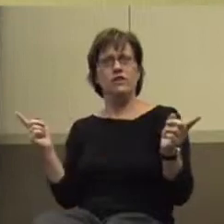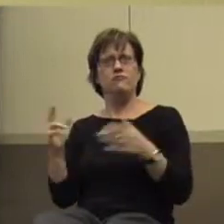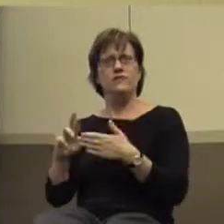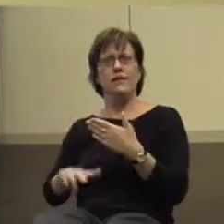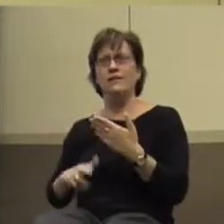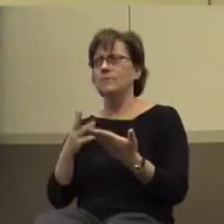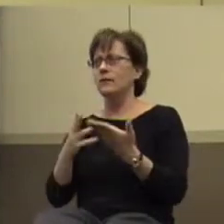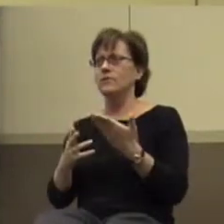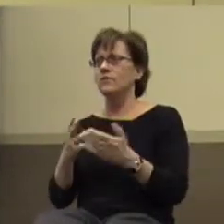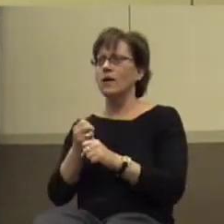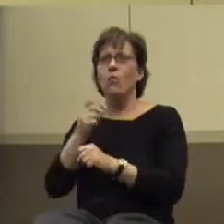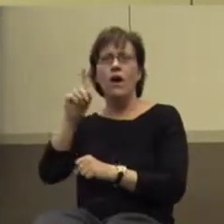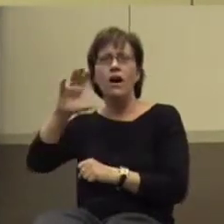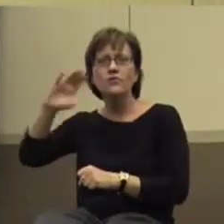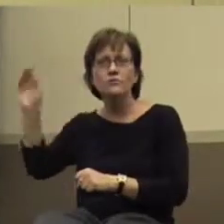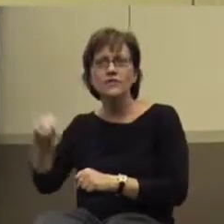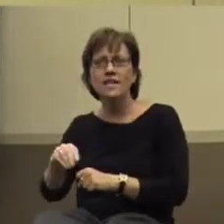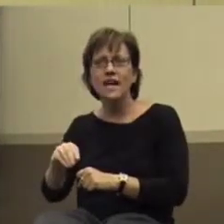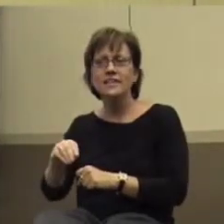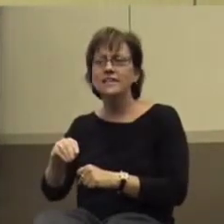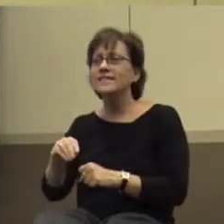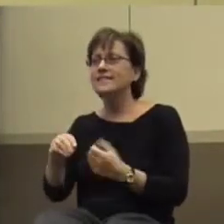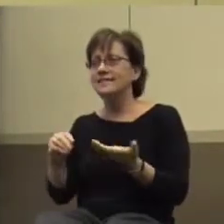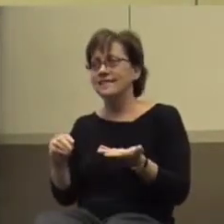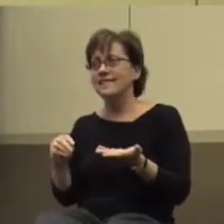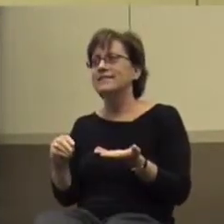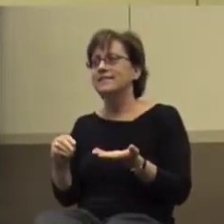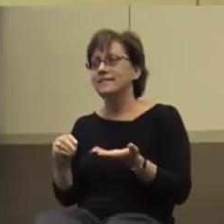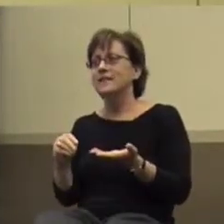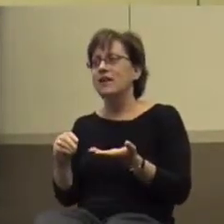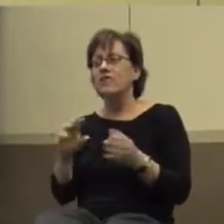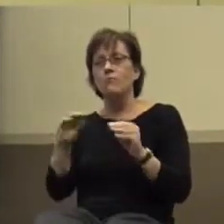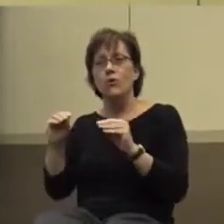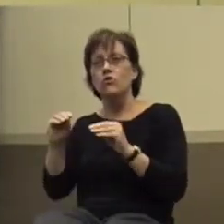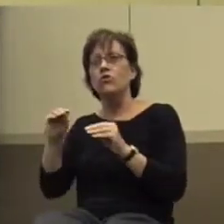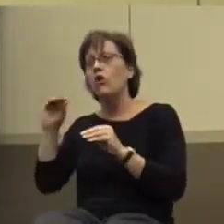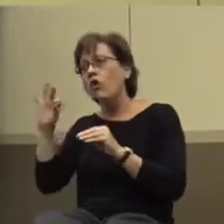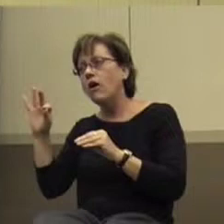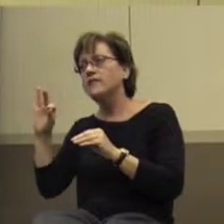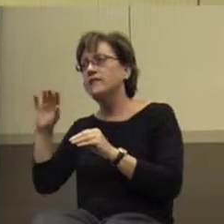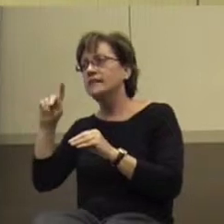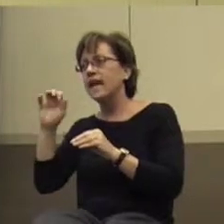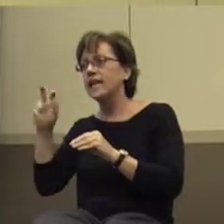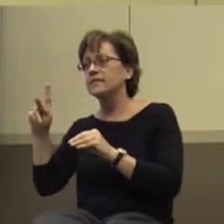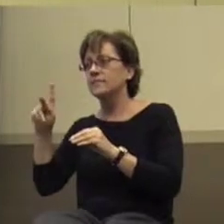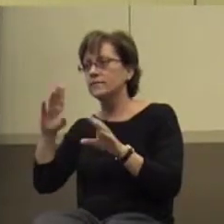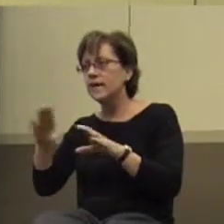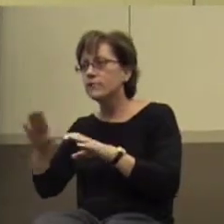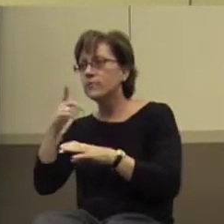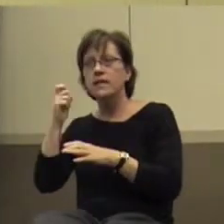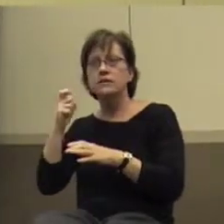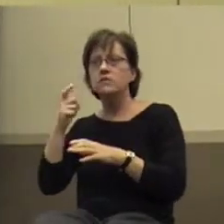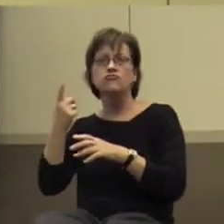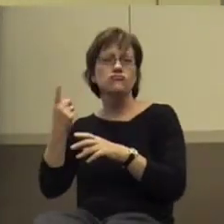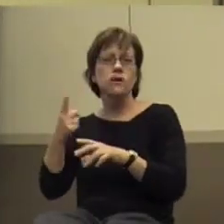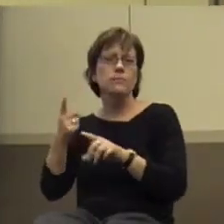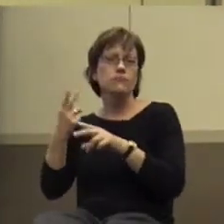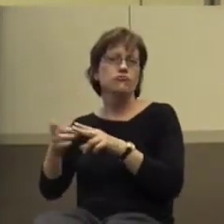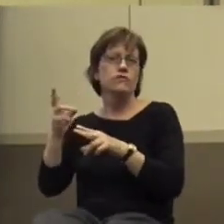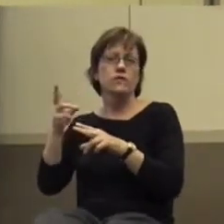100% of motor off task behavior, okay, because it needs to just happen briefly within those 15 seconds. So that's why a